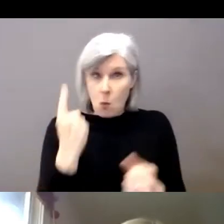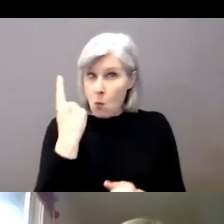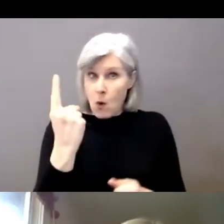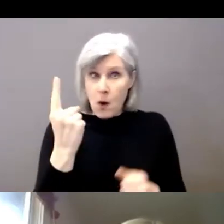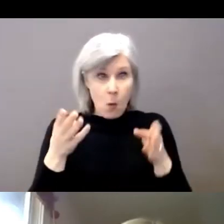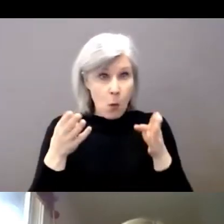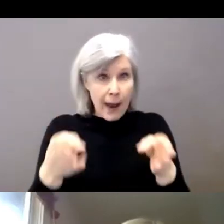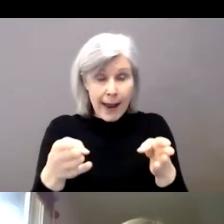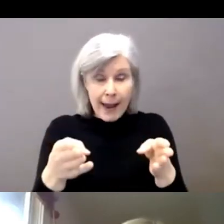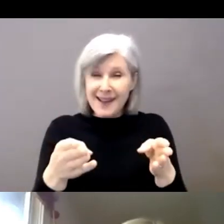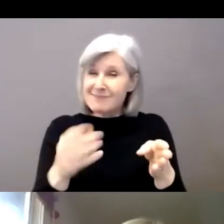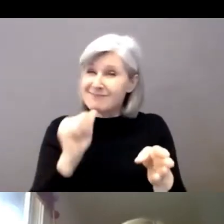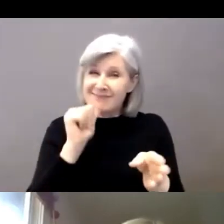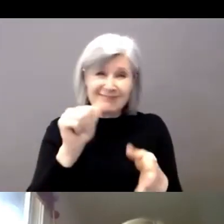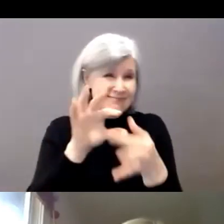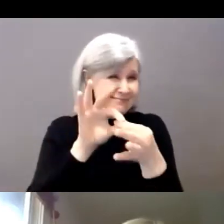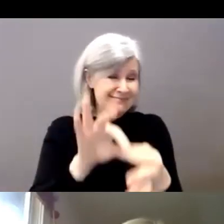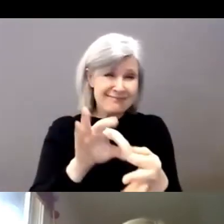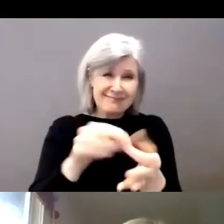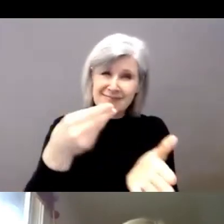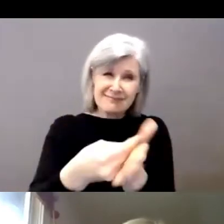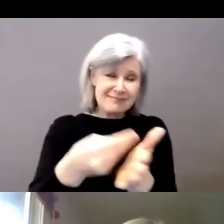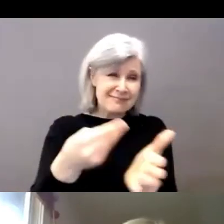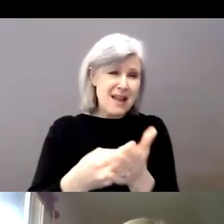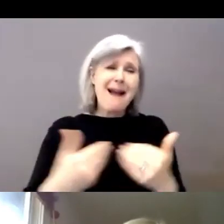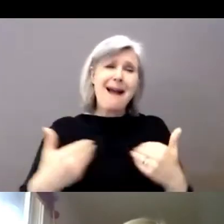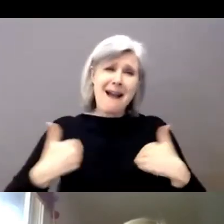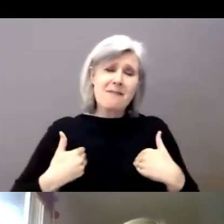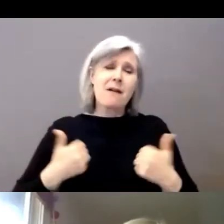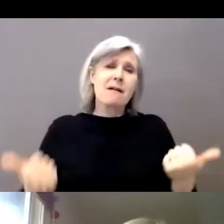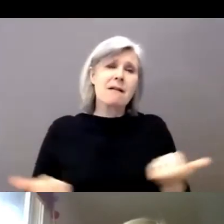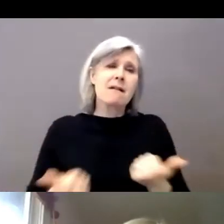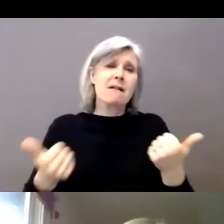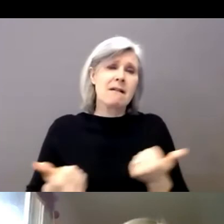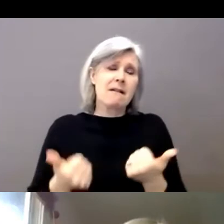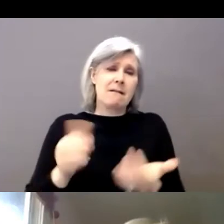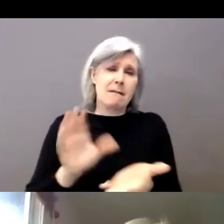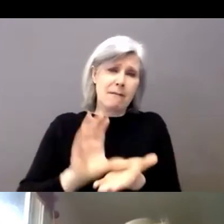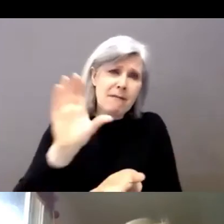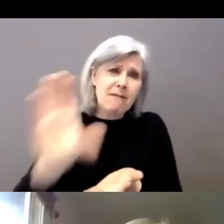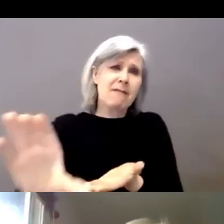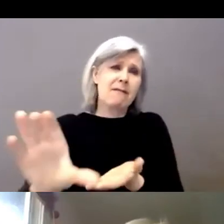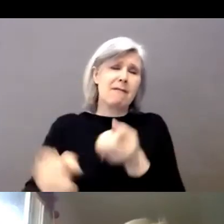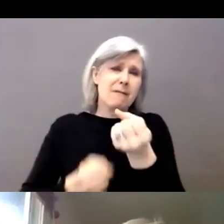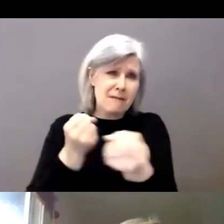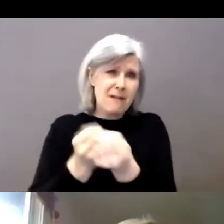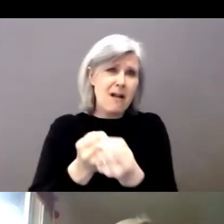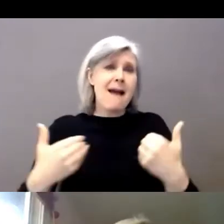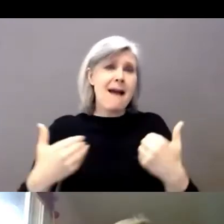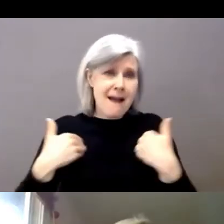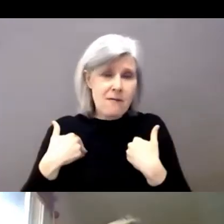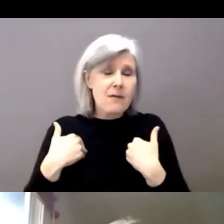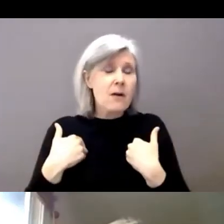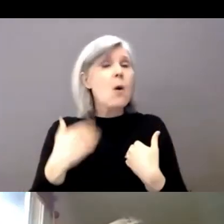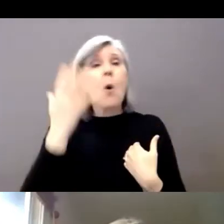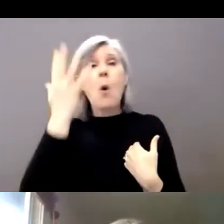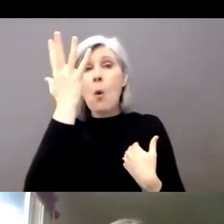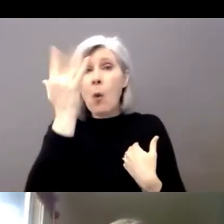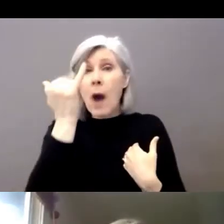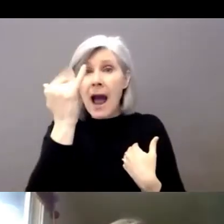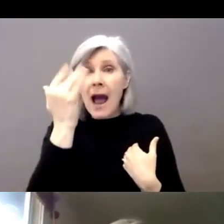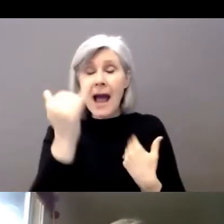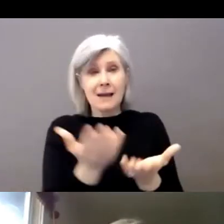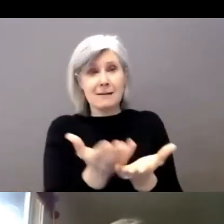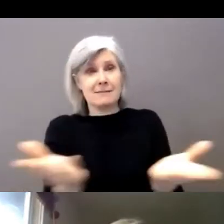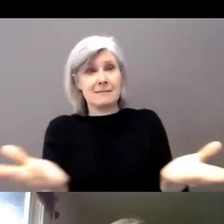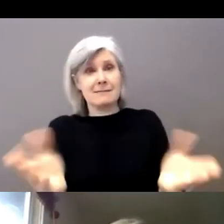of money and resources into our system, but it's about lack of standards and it's about lack of enforcement of those